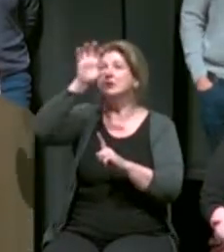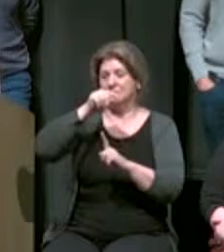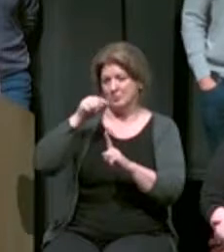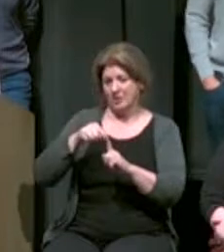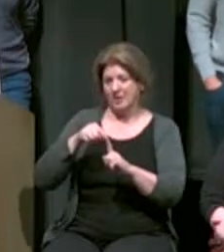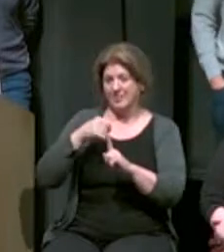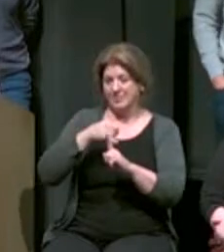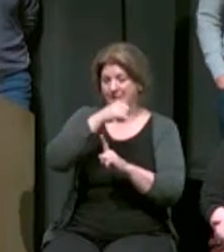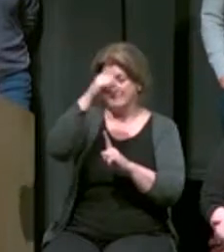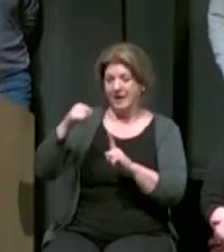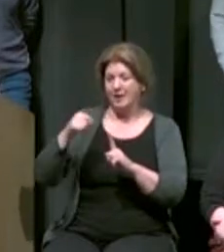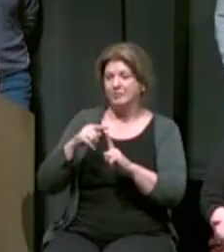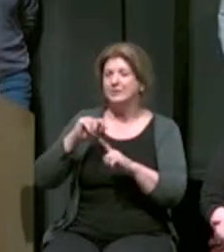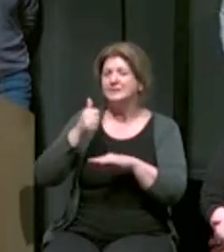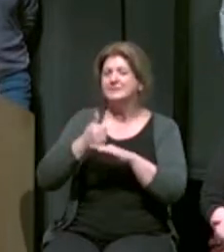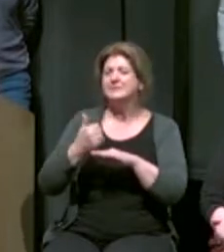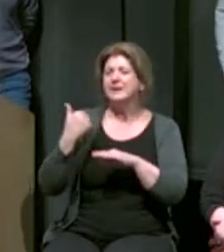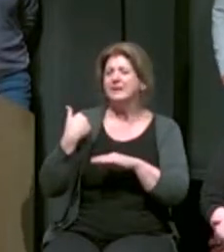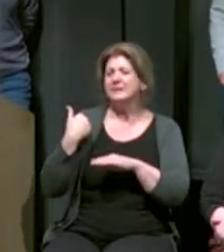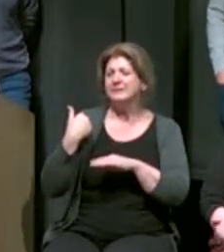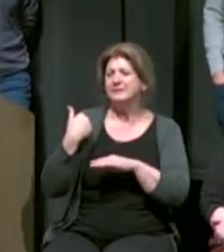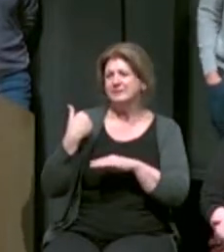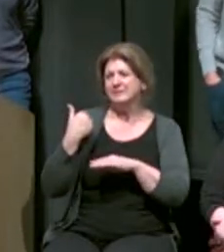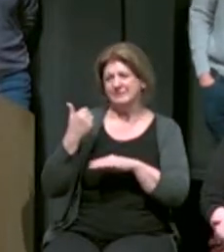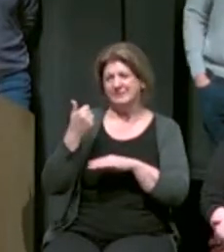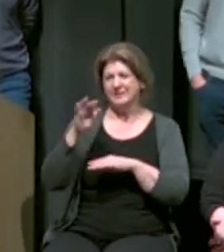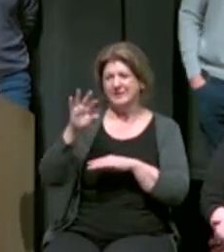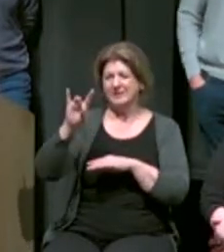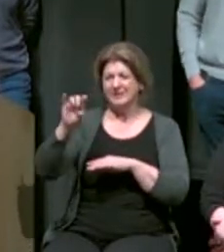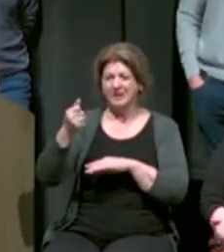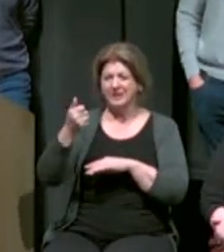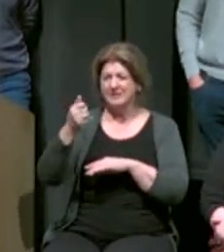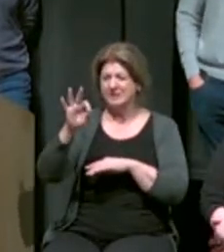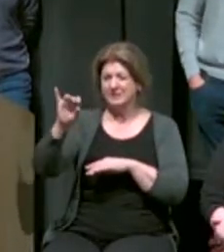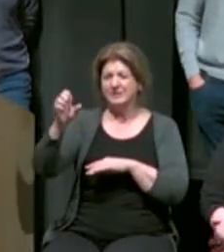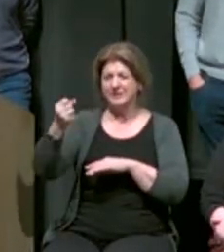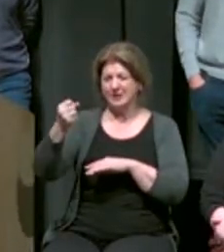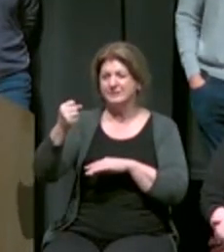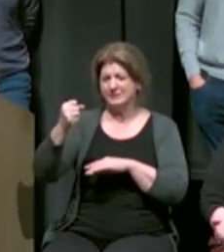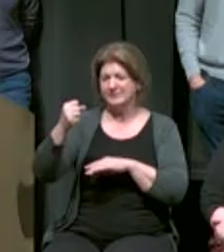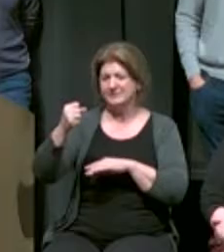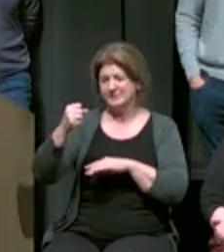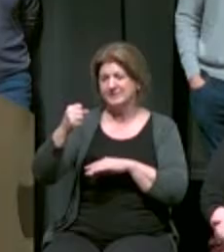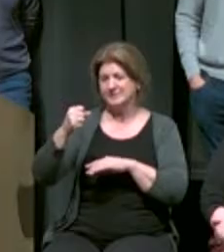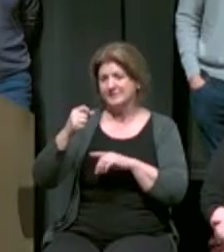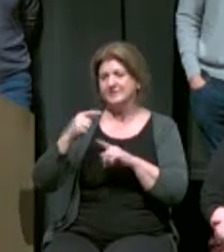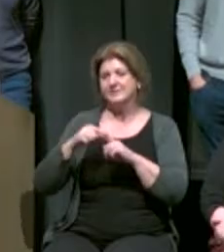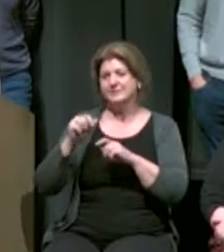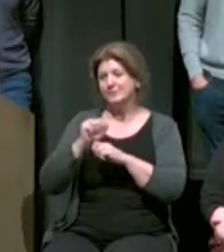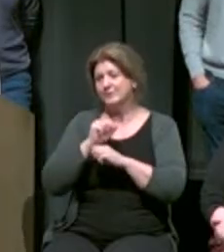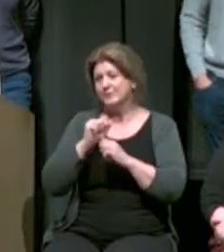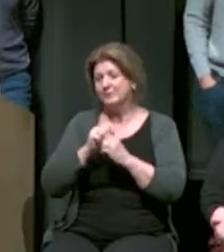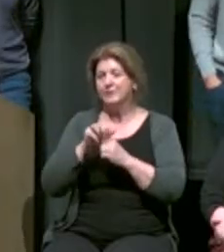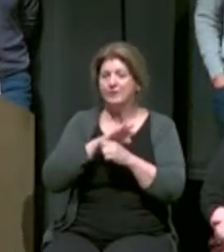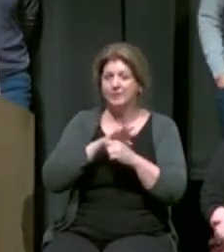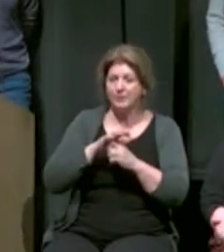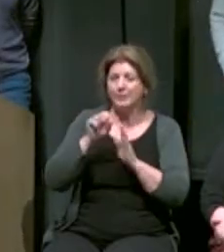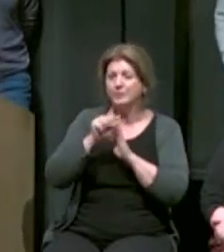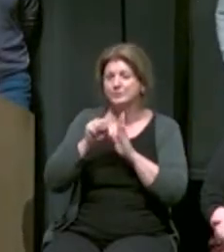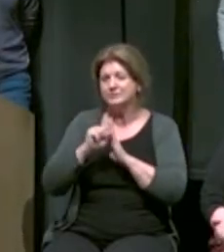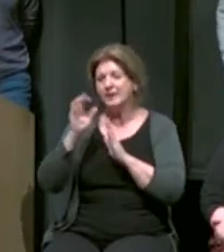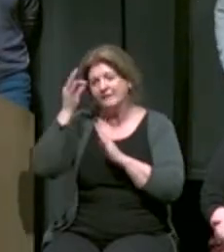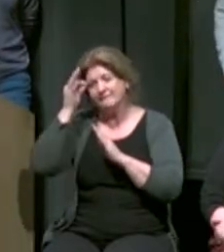originally set back in late 80s, early 90s. They've been working, through working with local, state, and other